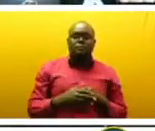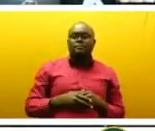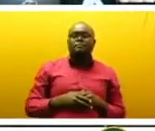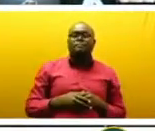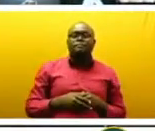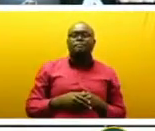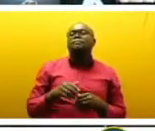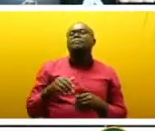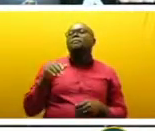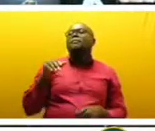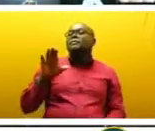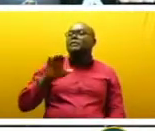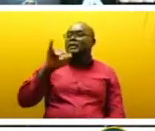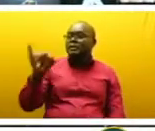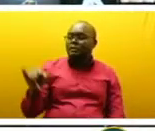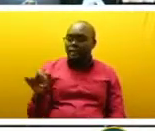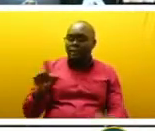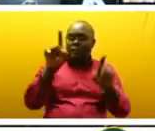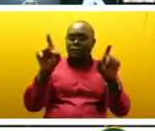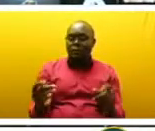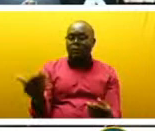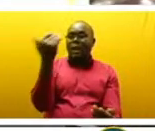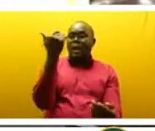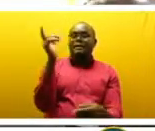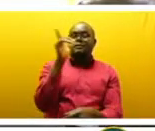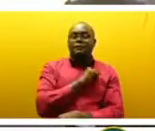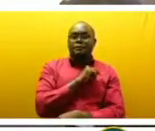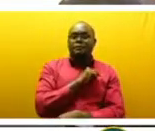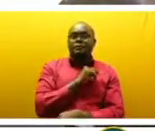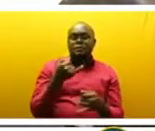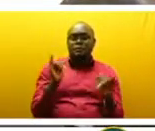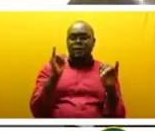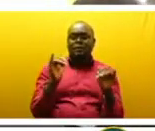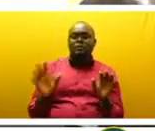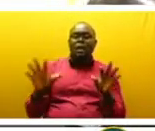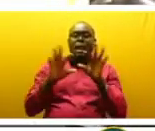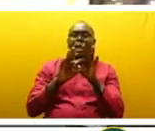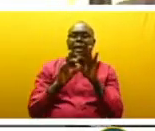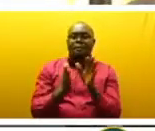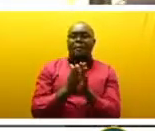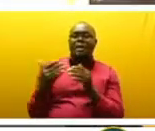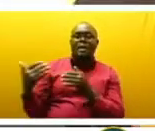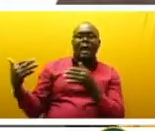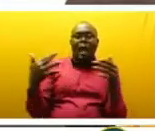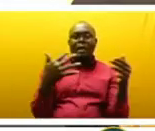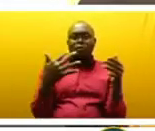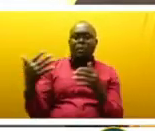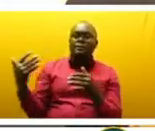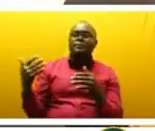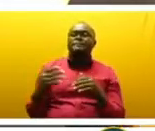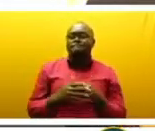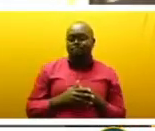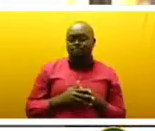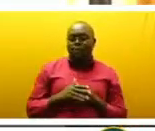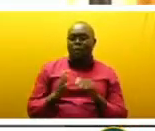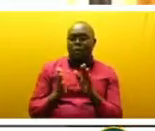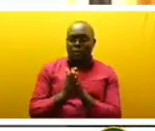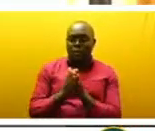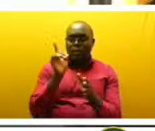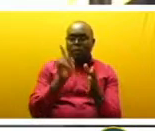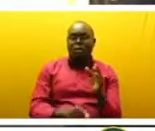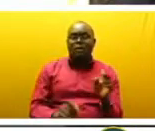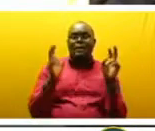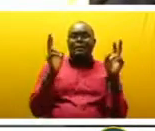Madam Chief Justice, the question was put to me to try and link my arguments with the